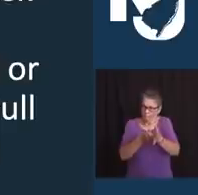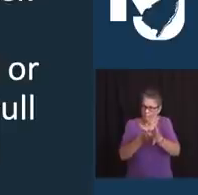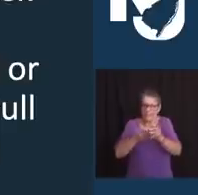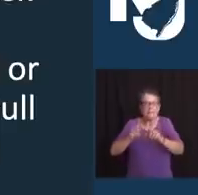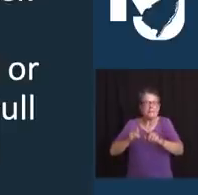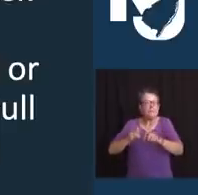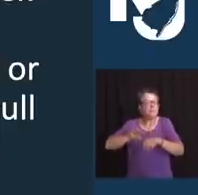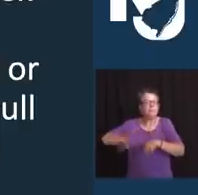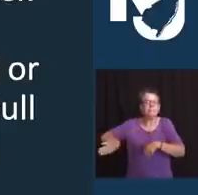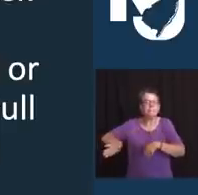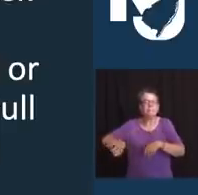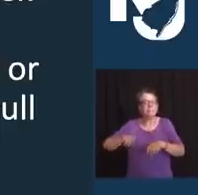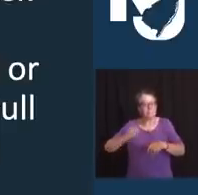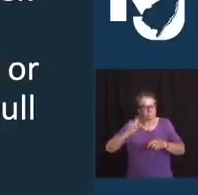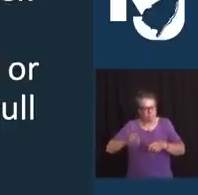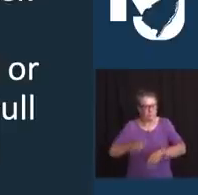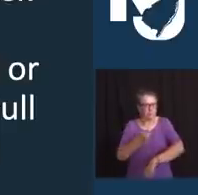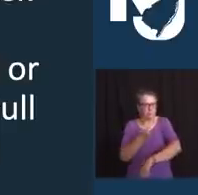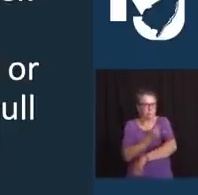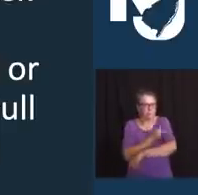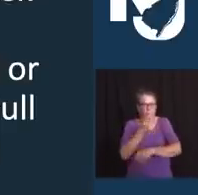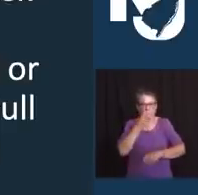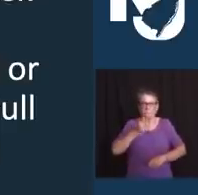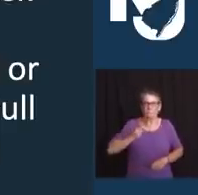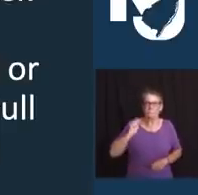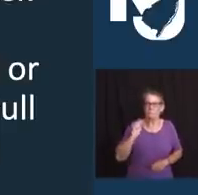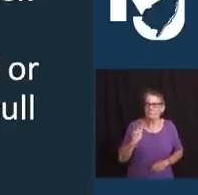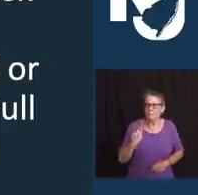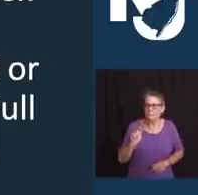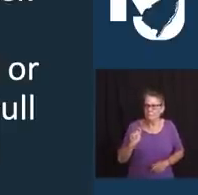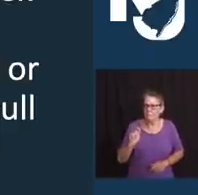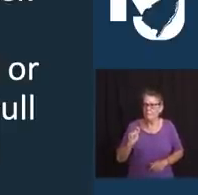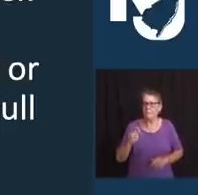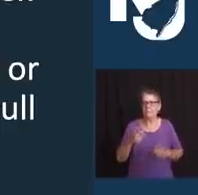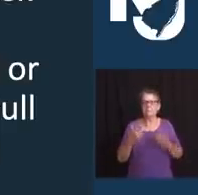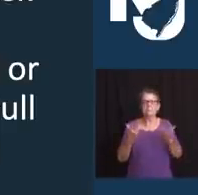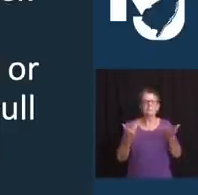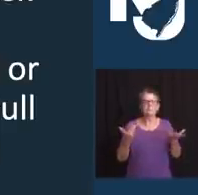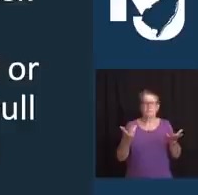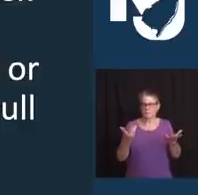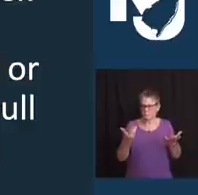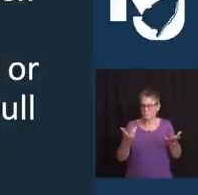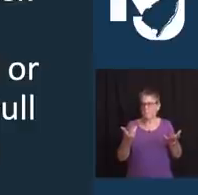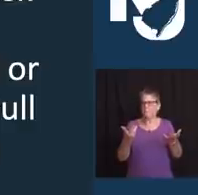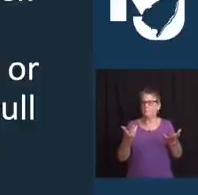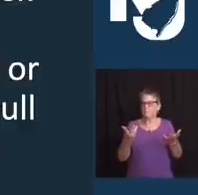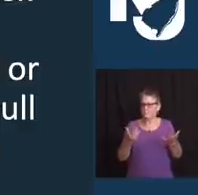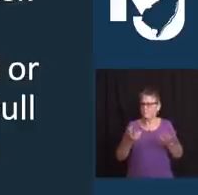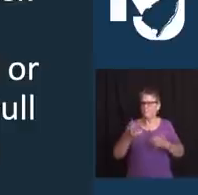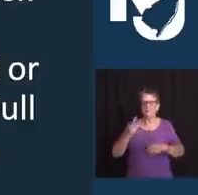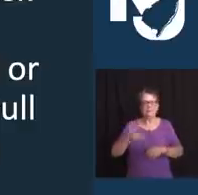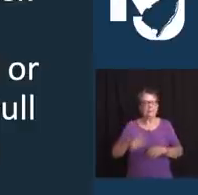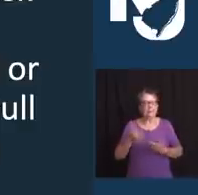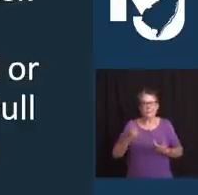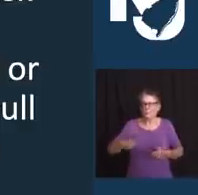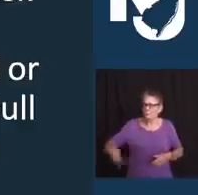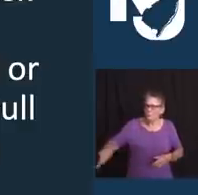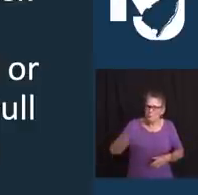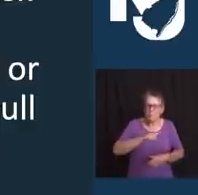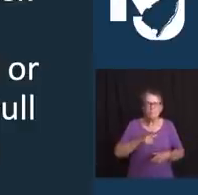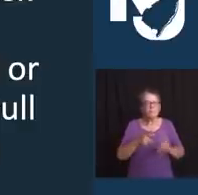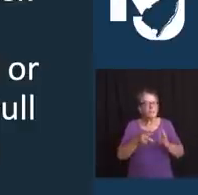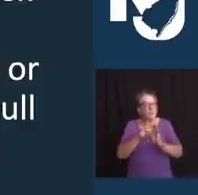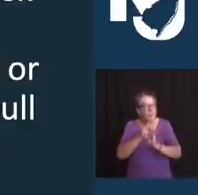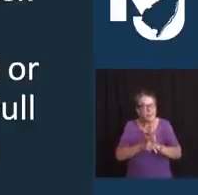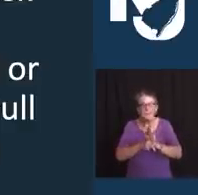testing program for all of its unvaccinated employees. We have been in communication with relevant